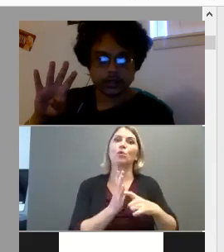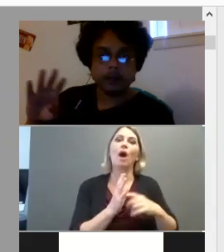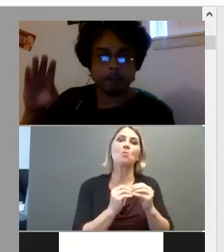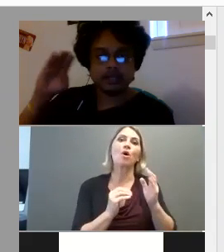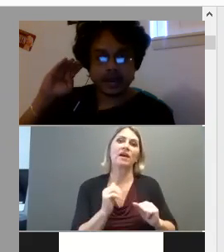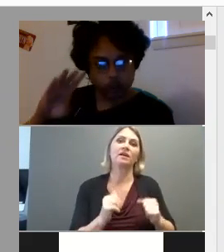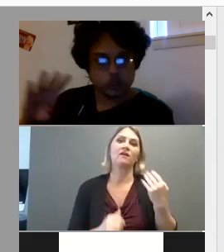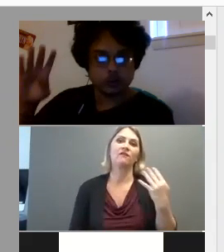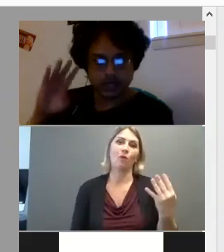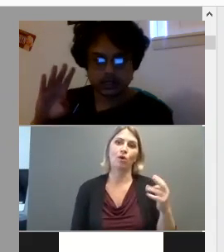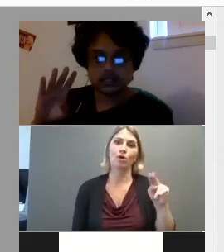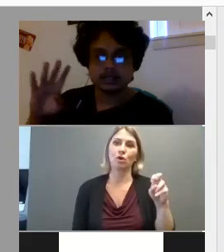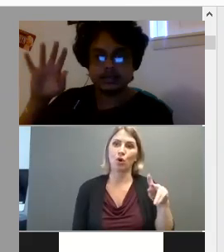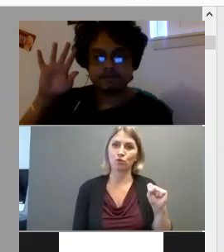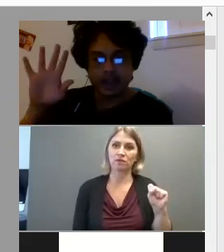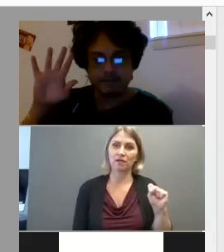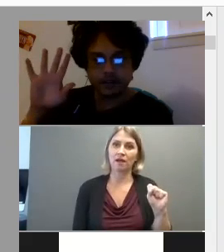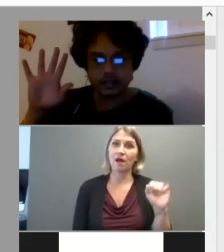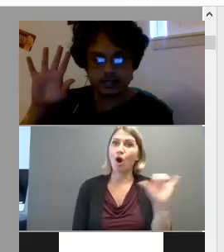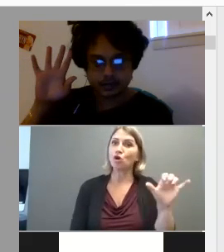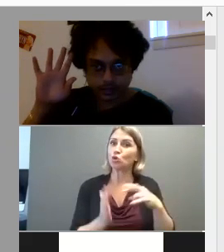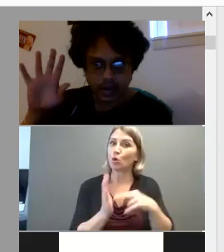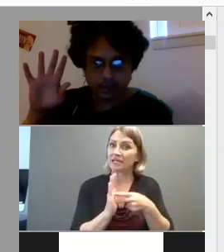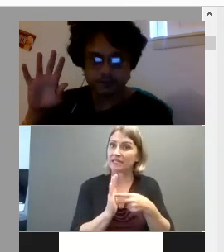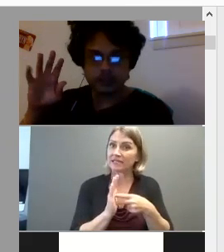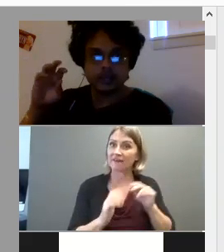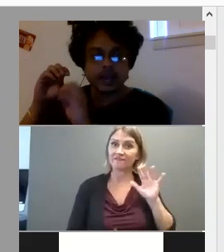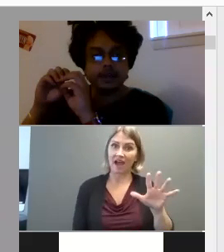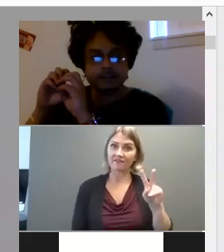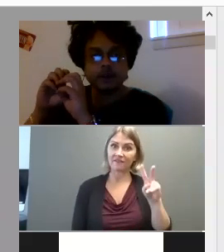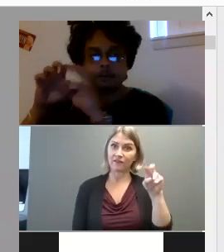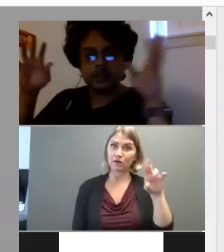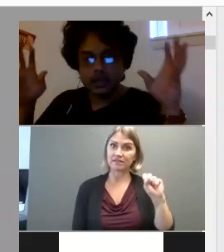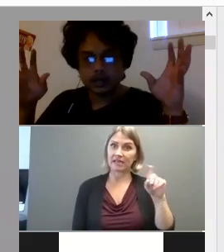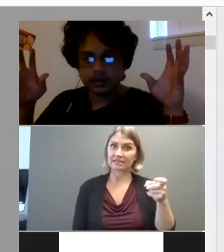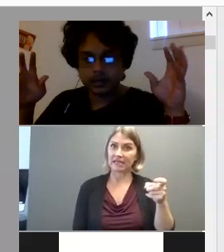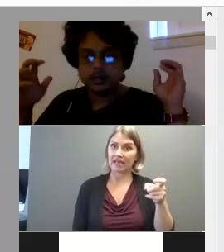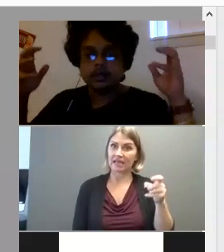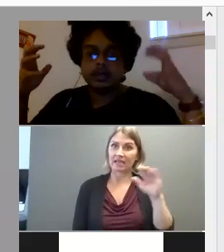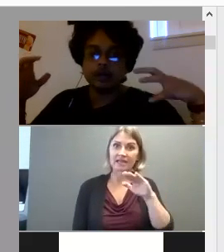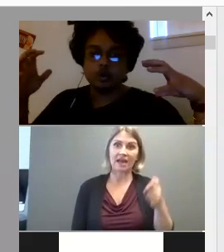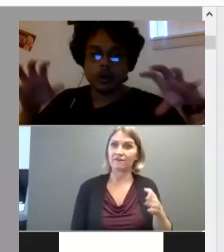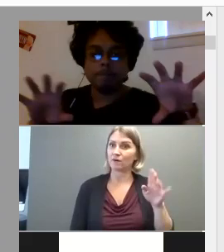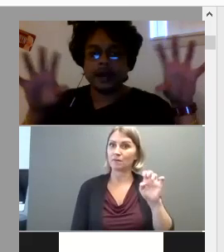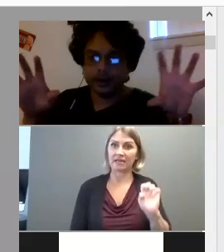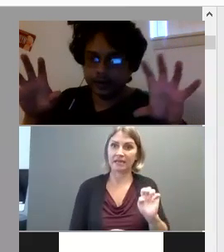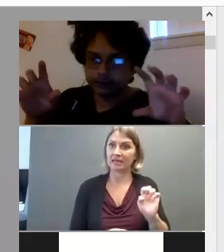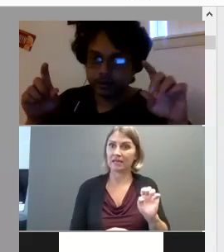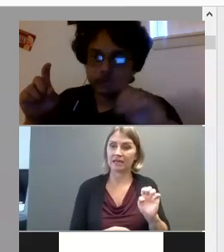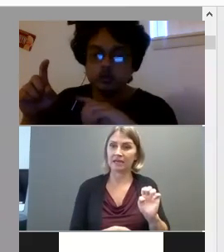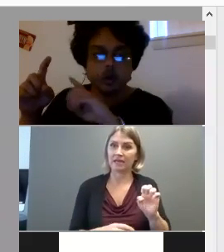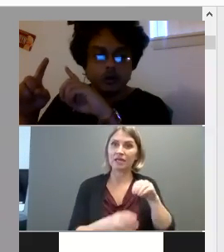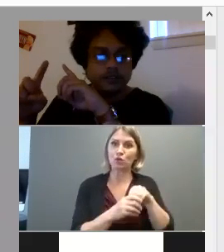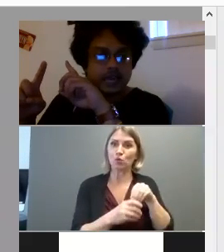four colors. But that also means that a five vertex graph can never be decluttered into a planar